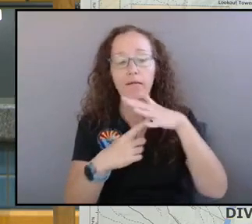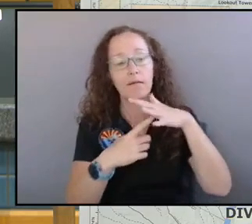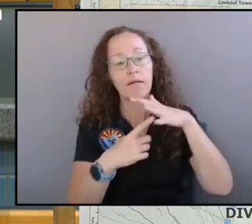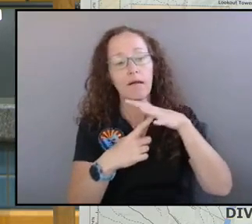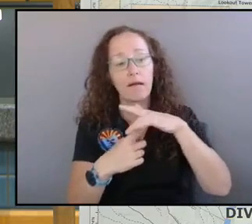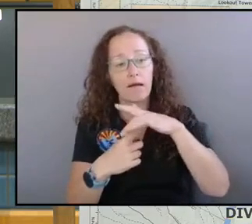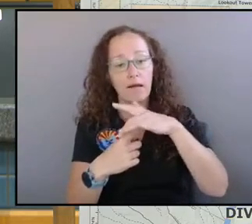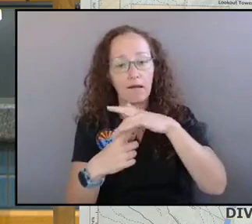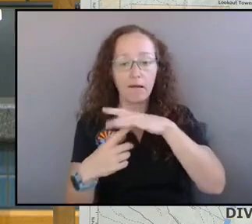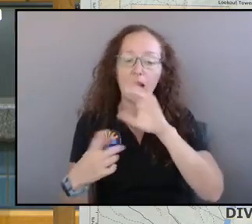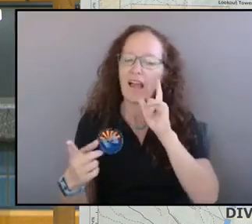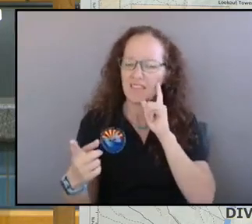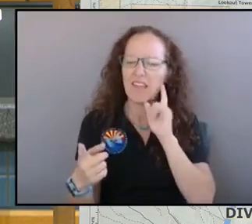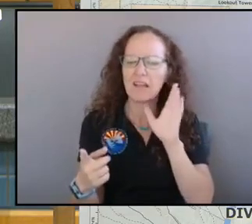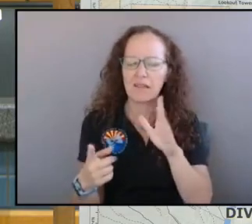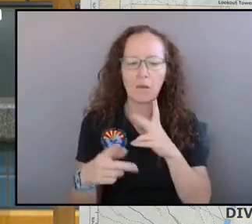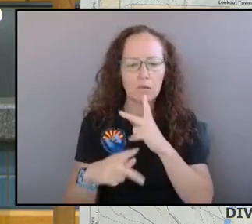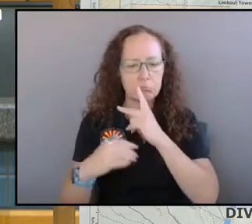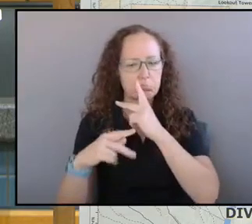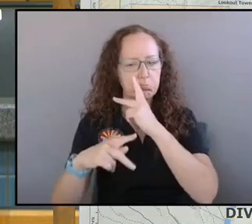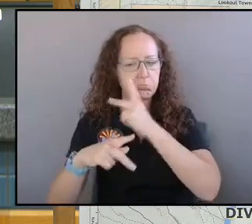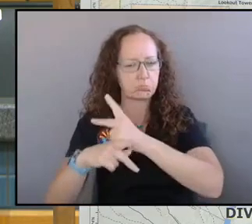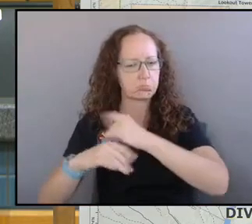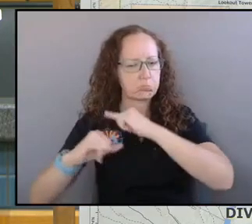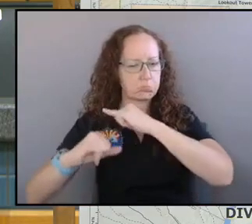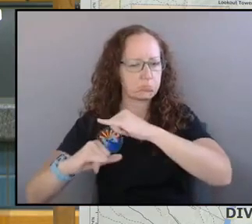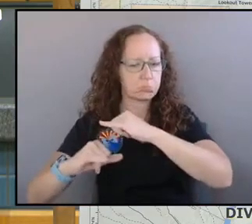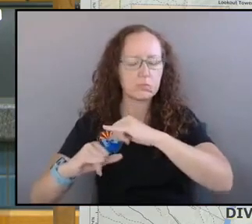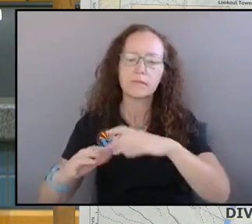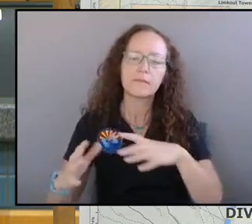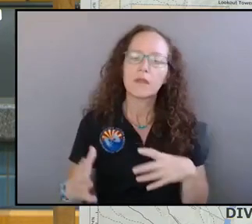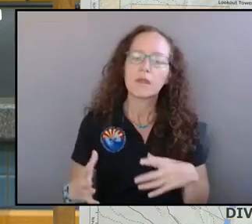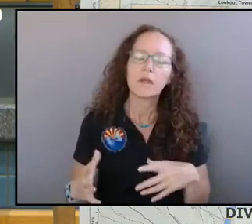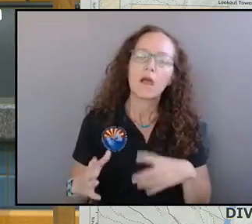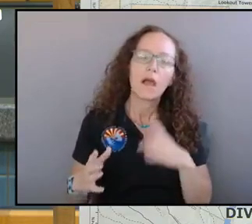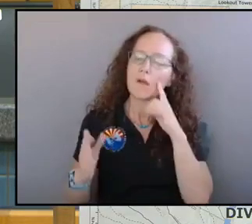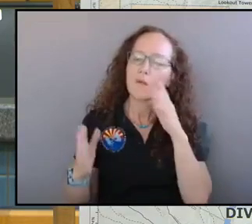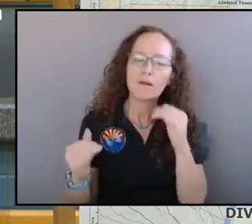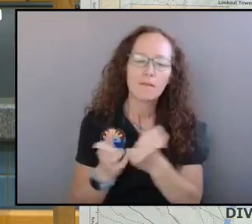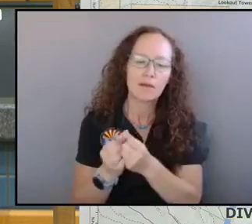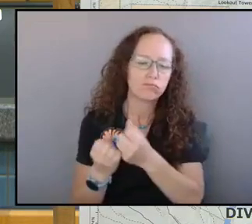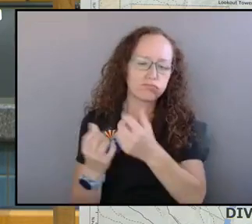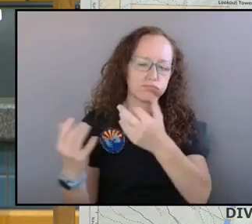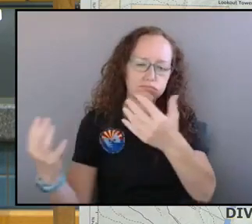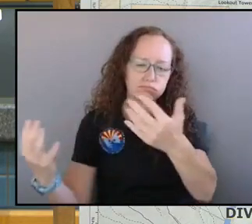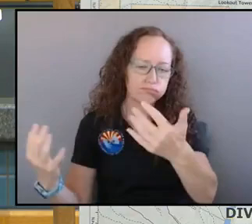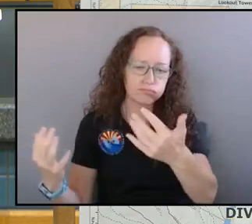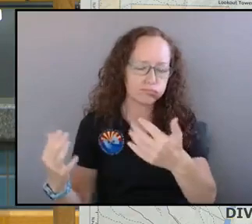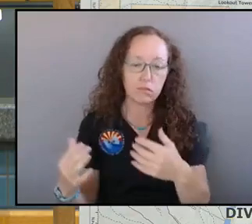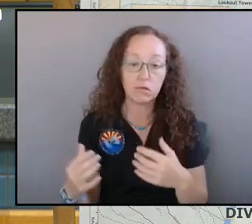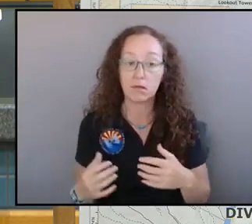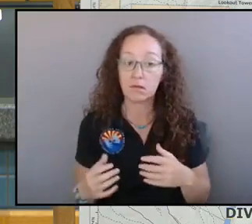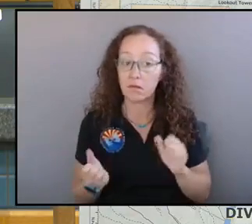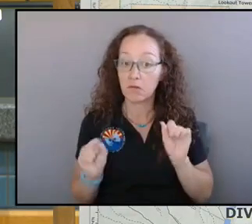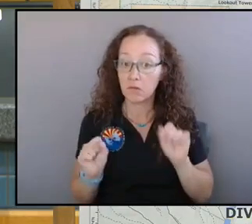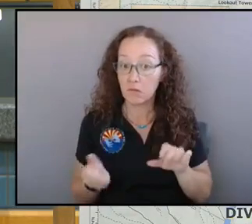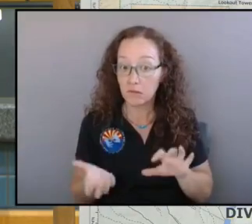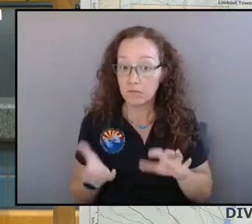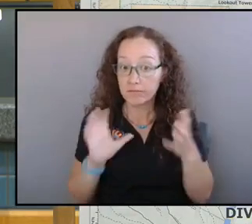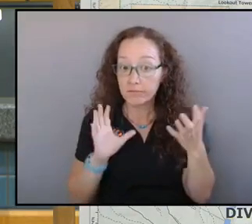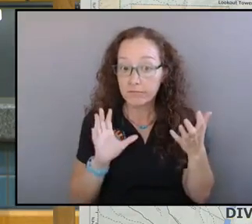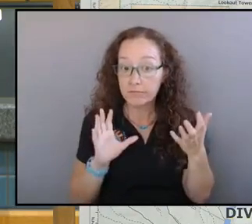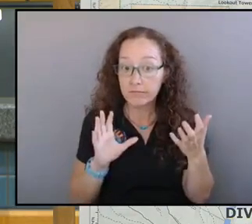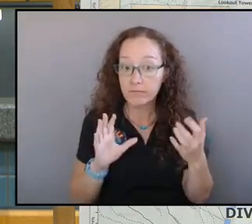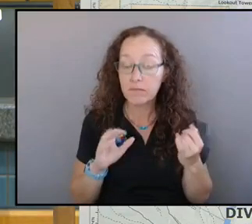that in check, get that line, not expecting to see a lot of spread out of there. The only thing that would mess that up is if we saw